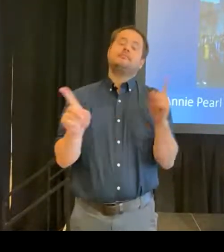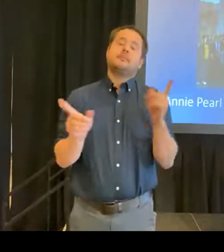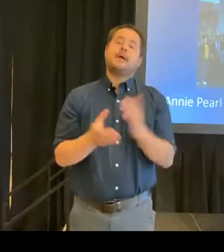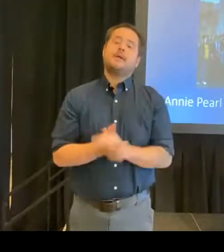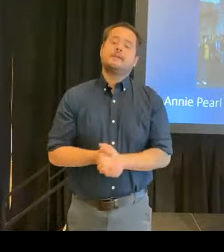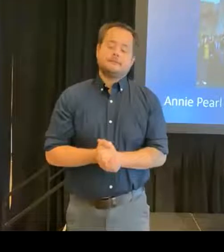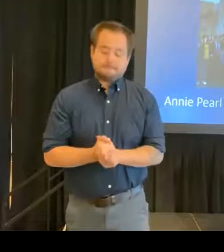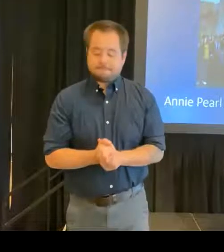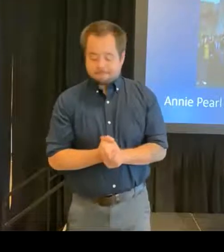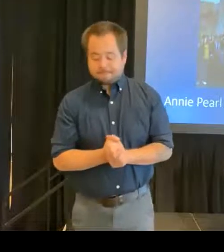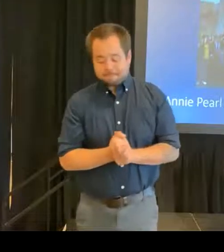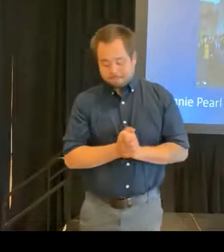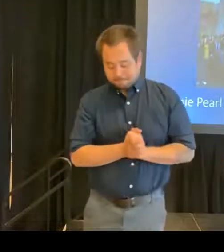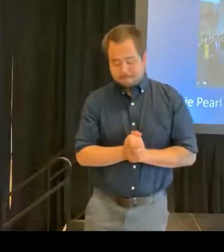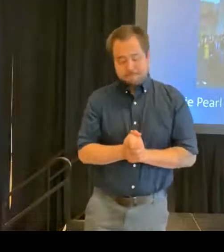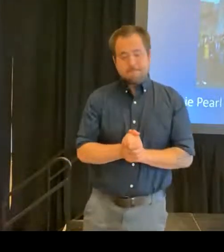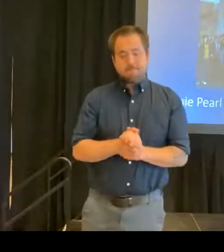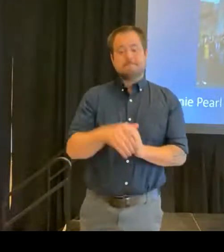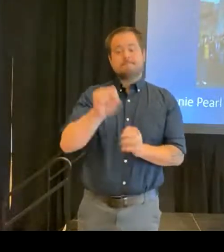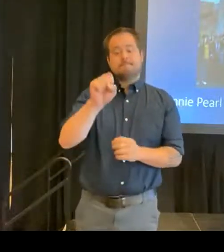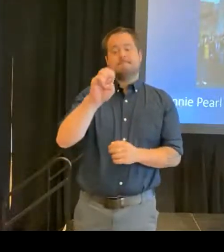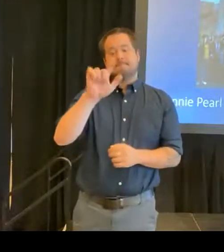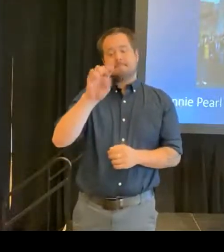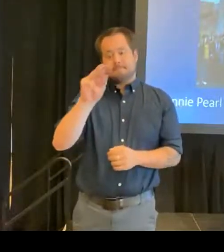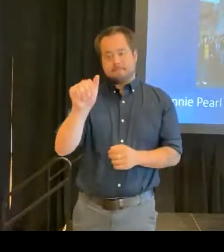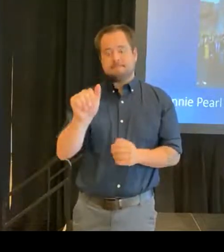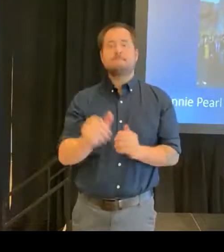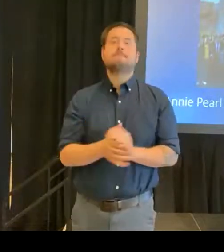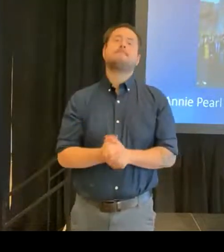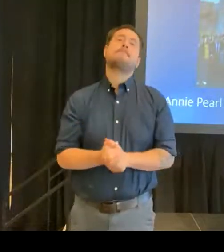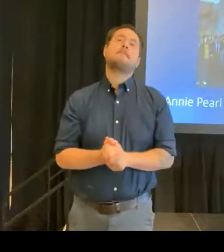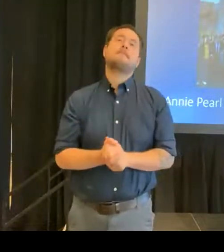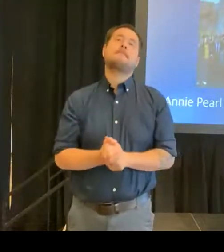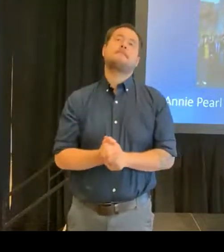But in Selma, there,